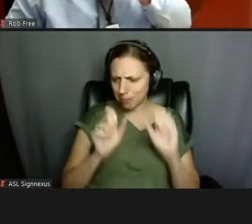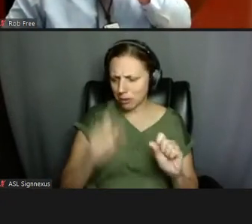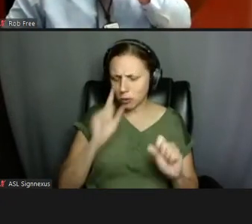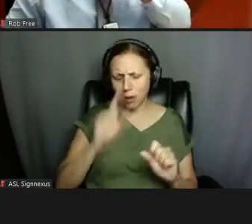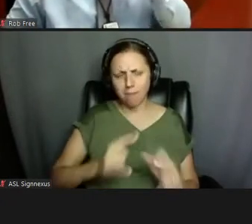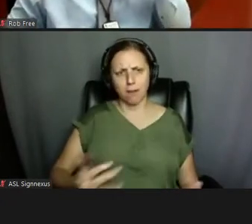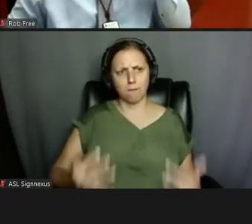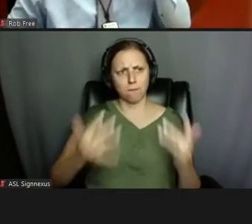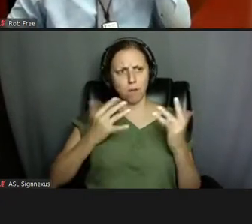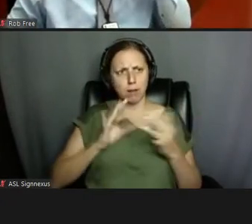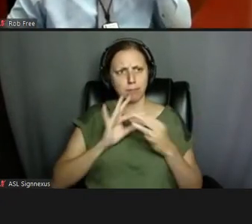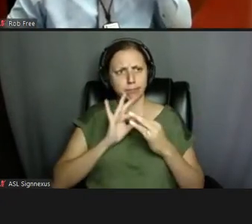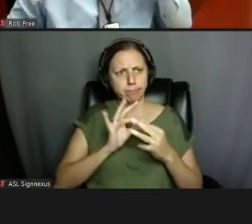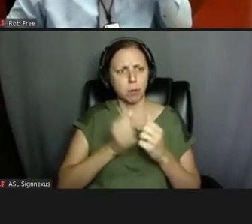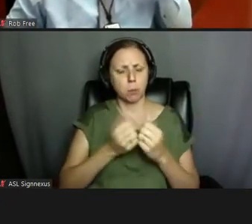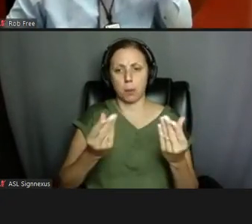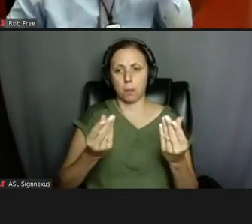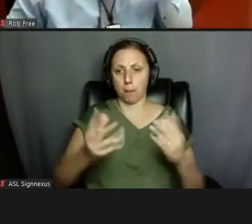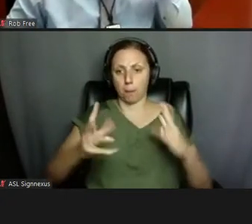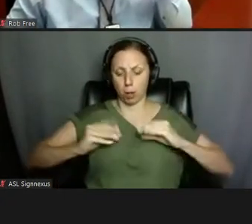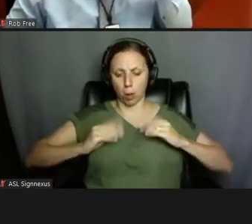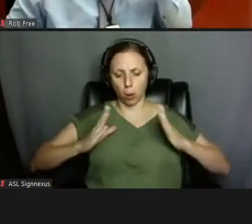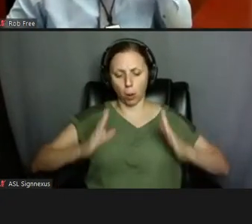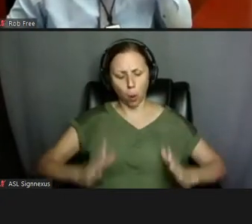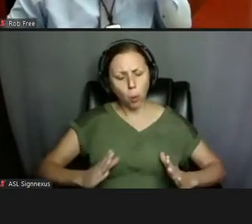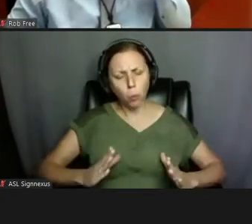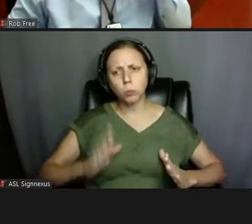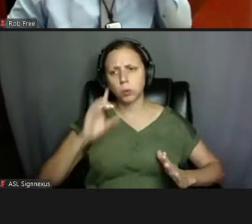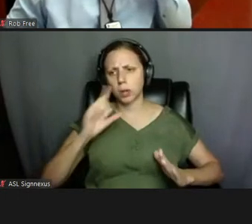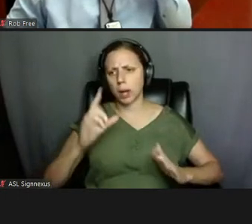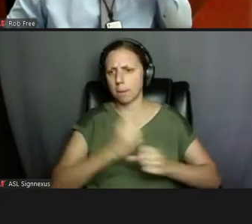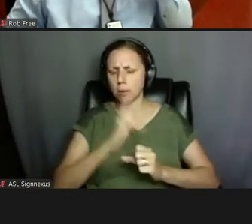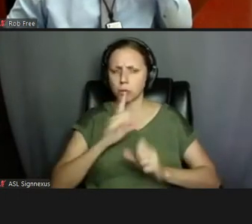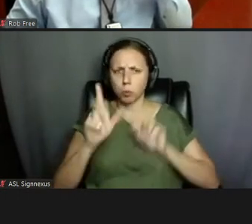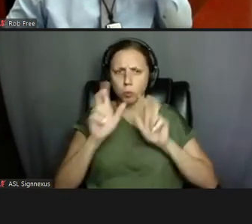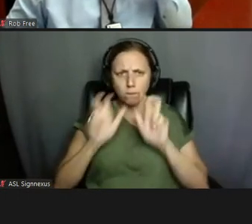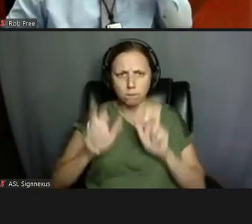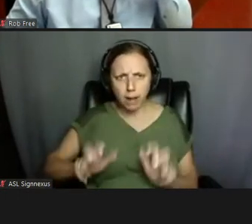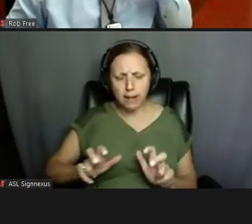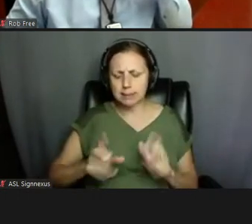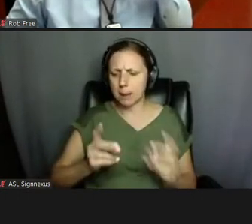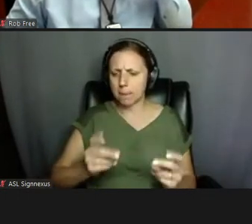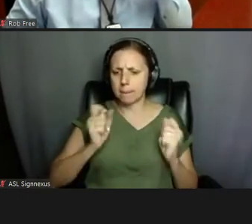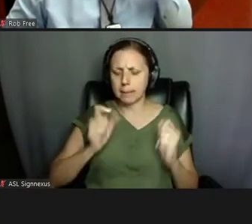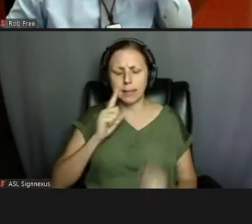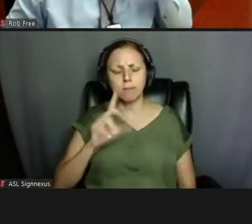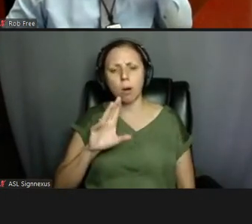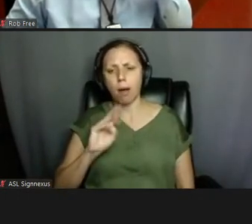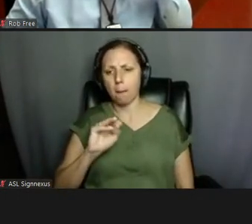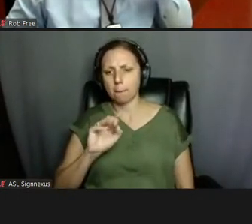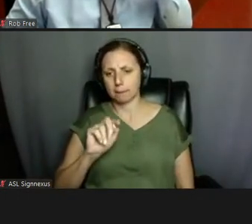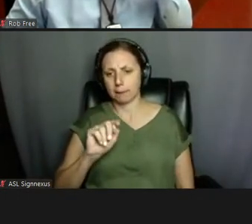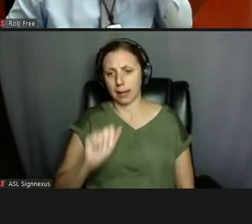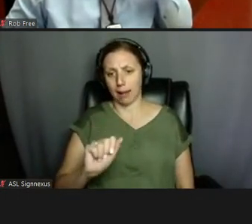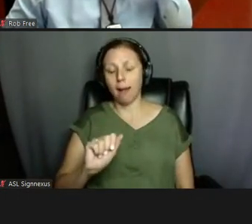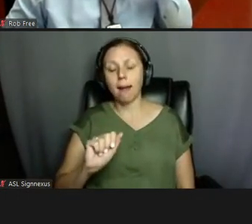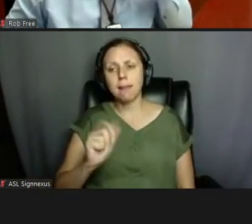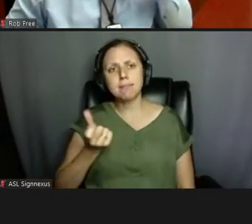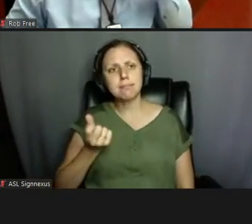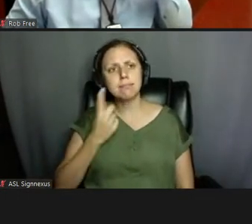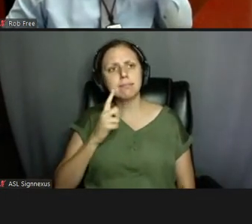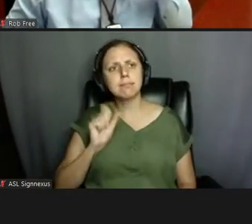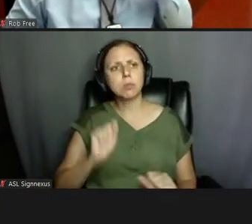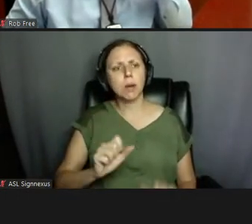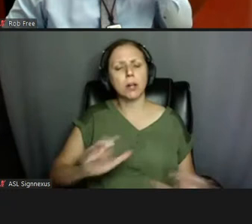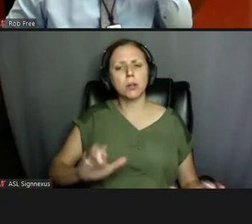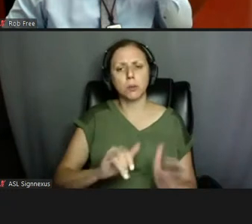condemnation with the property owner, invest title immediately in the MTA, and this can be done in